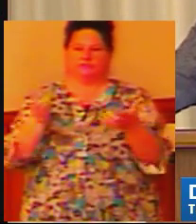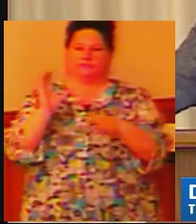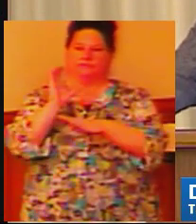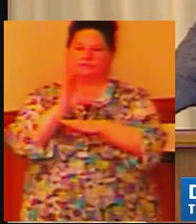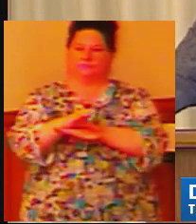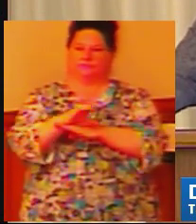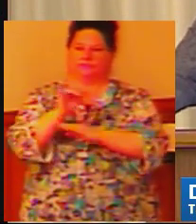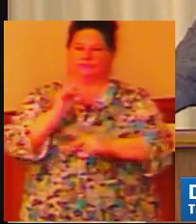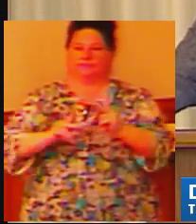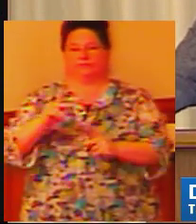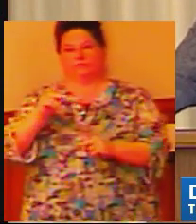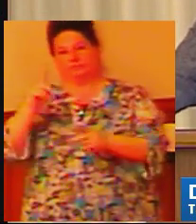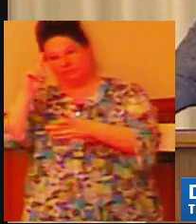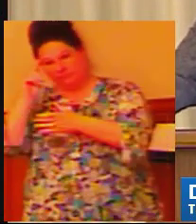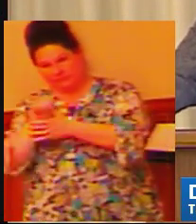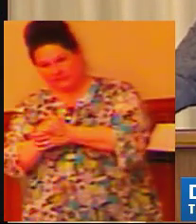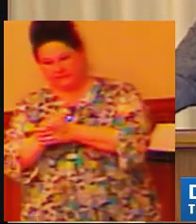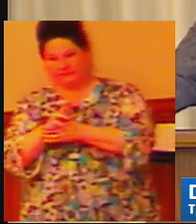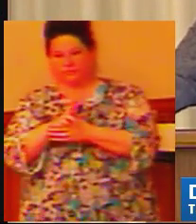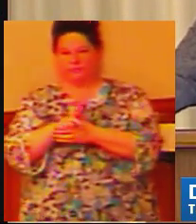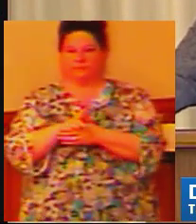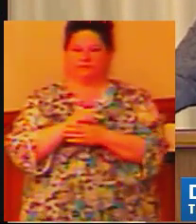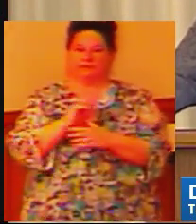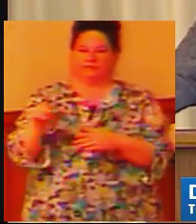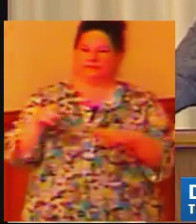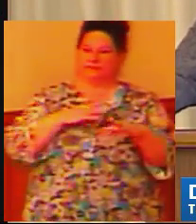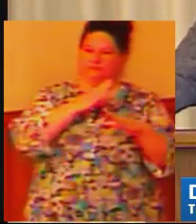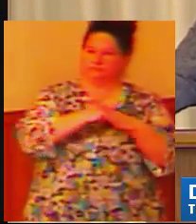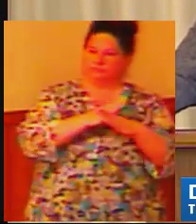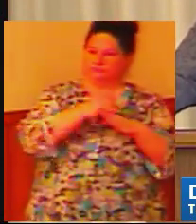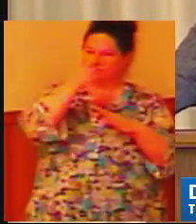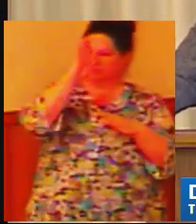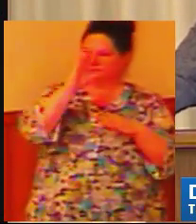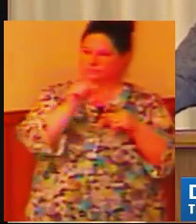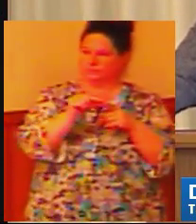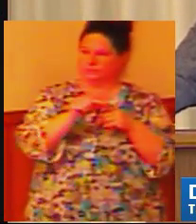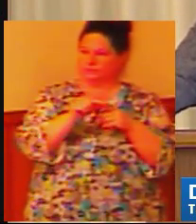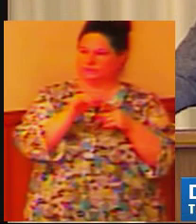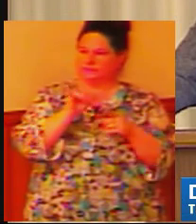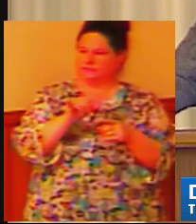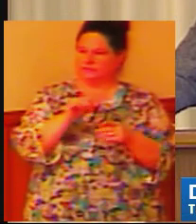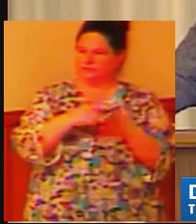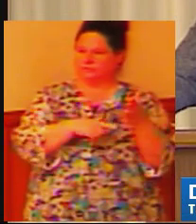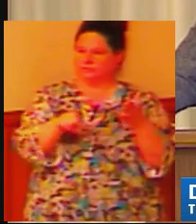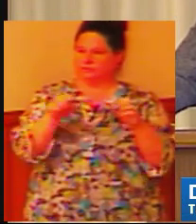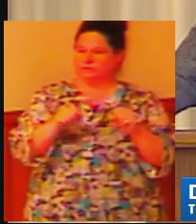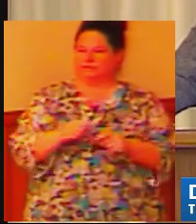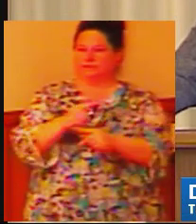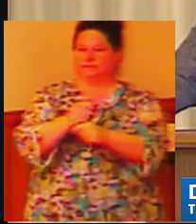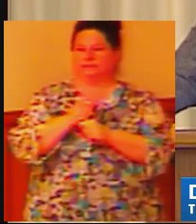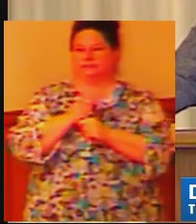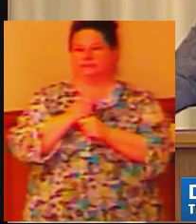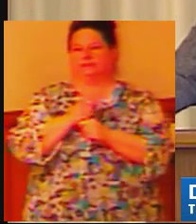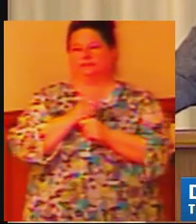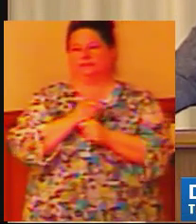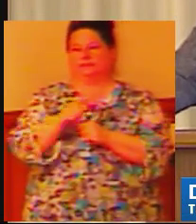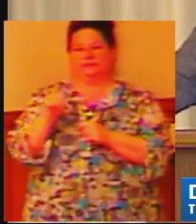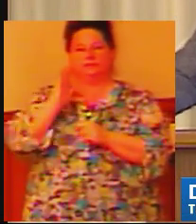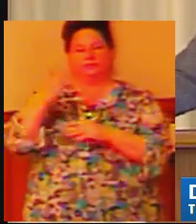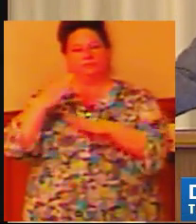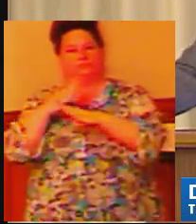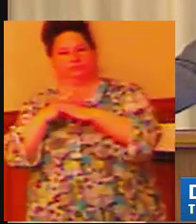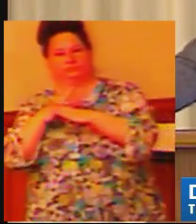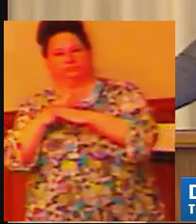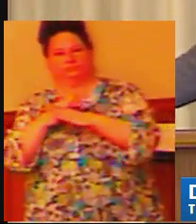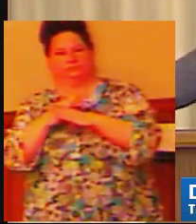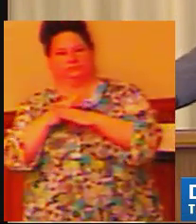men either believe it or they actively resist God's word. And that's what you can take away. They're going to actively resist it